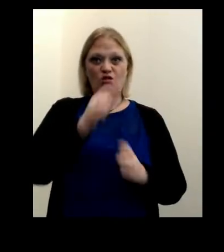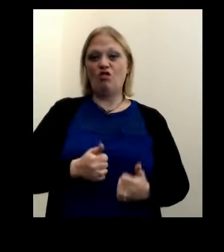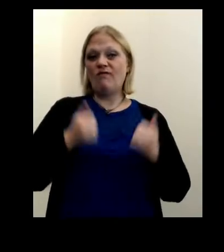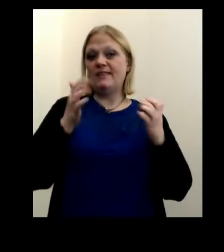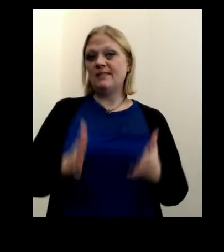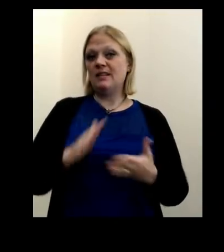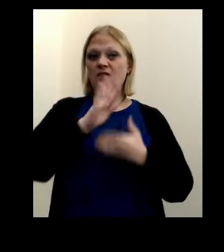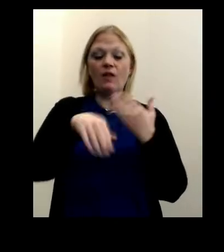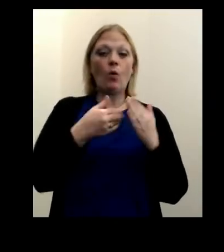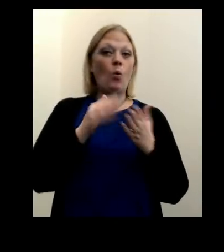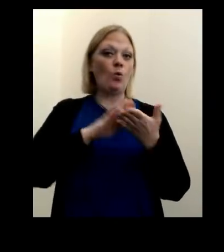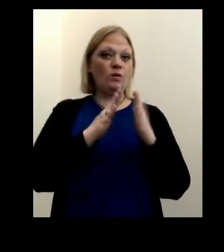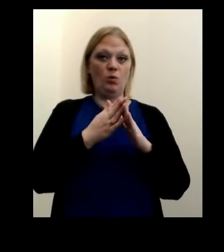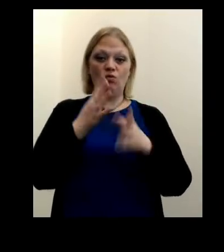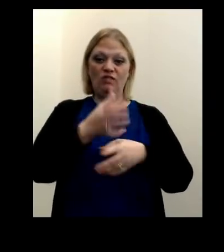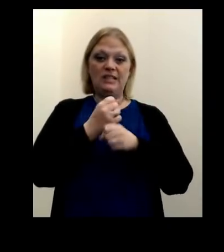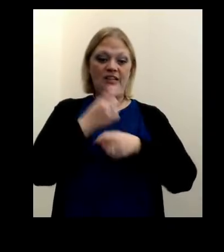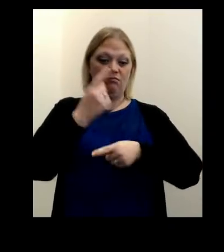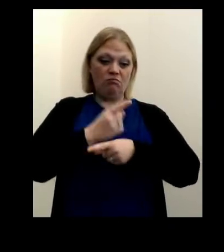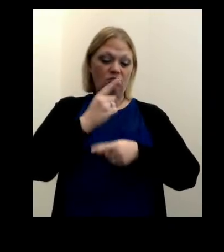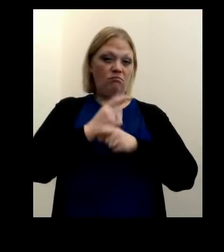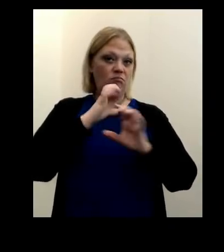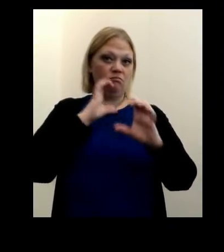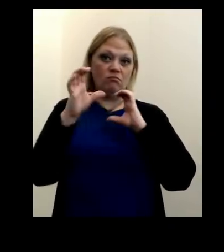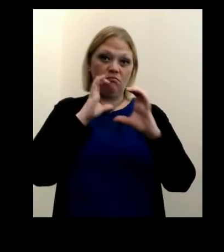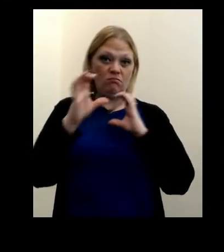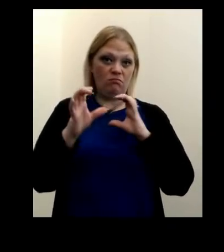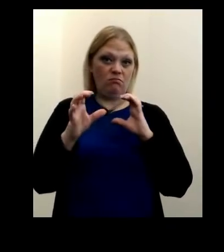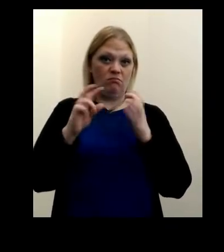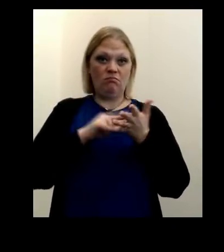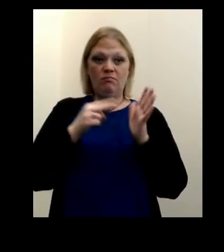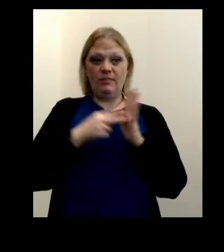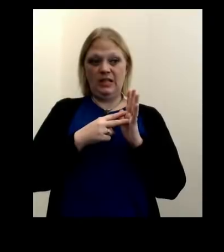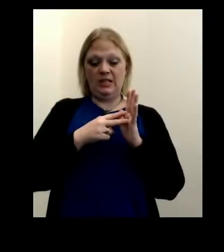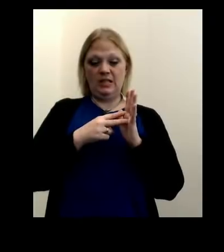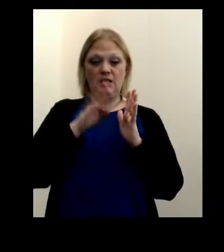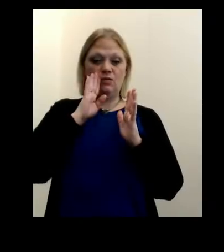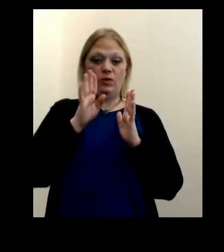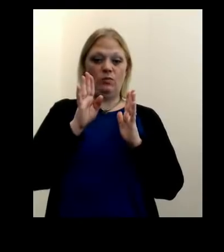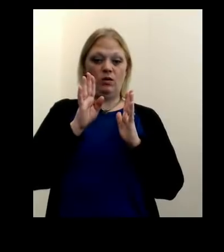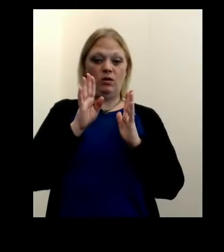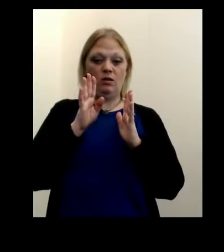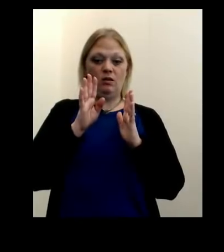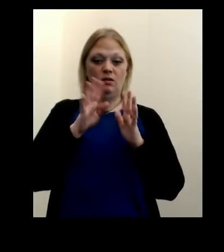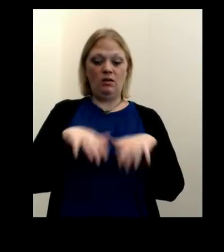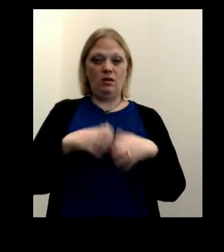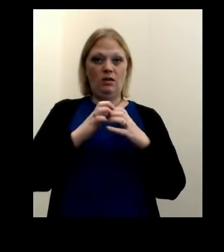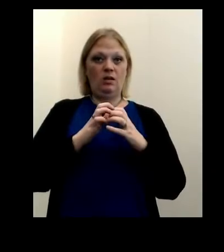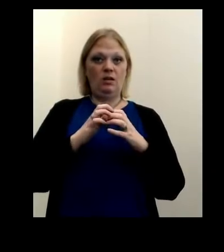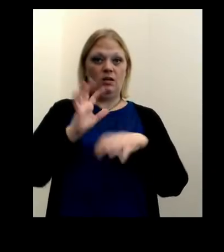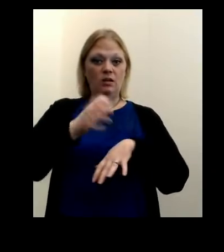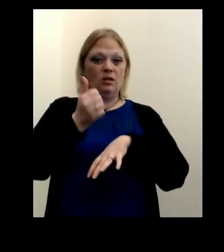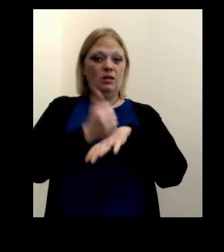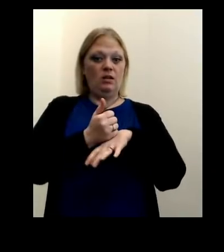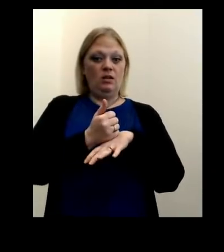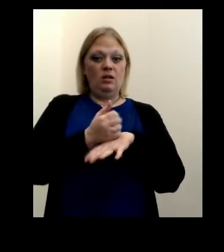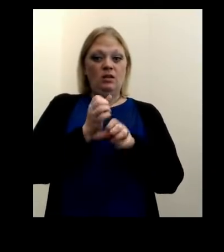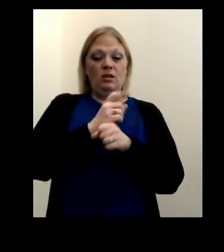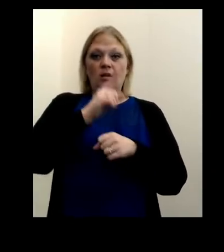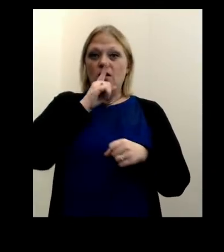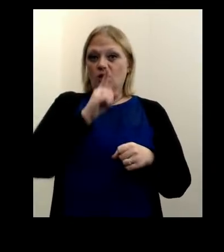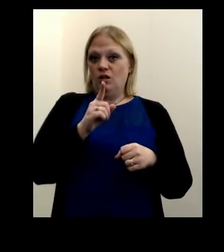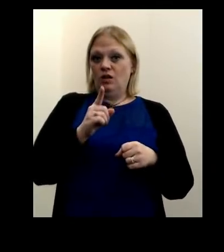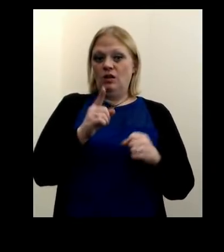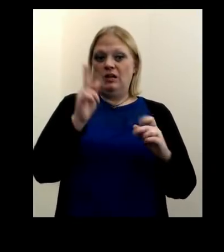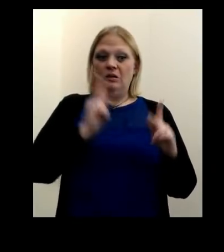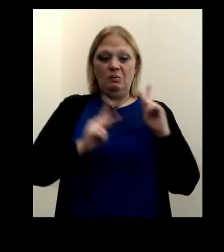entire community receive proper communication, which means we're going to put in place the means necessary to ensure that individuals